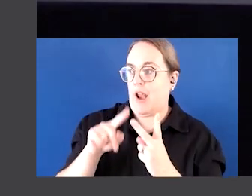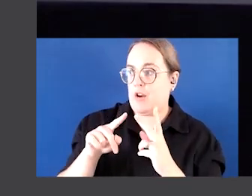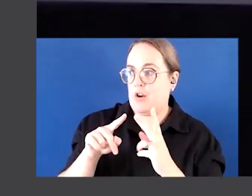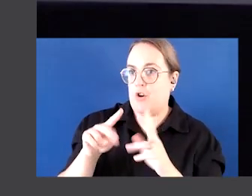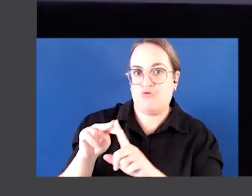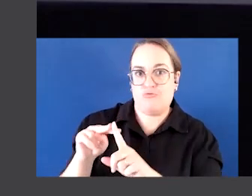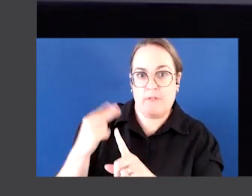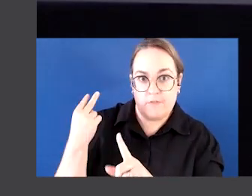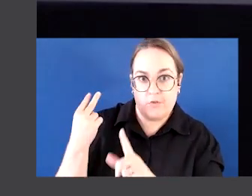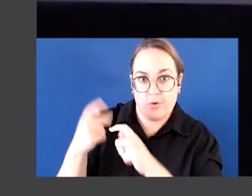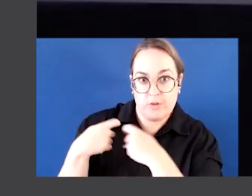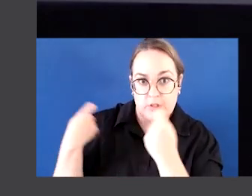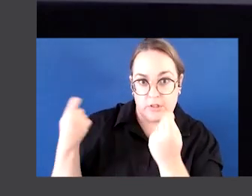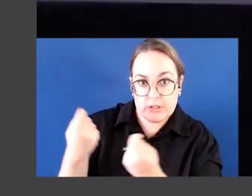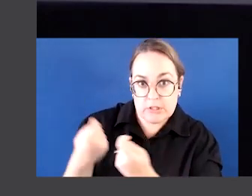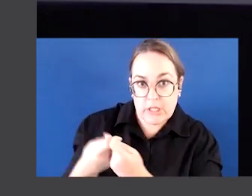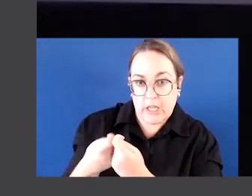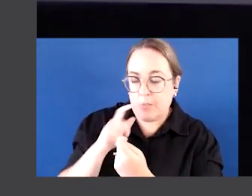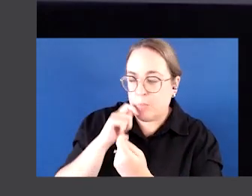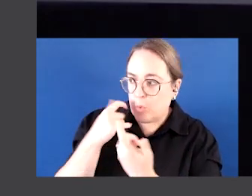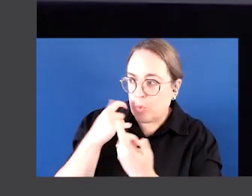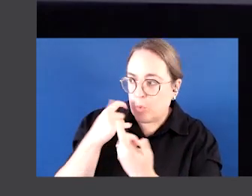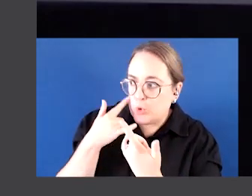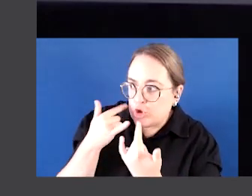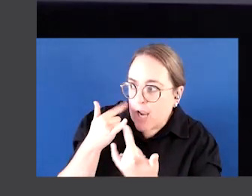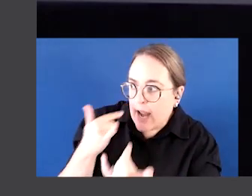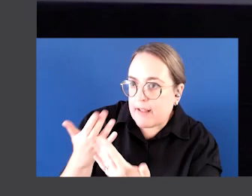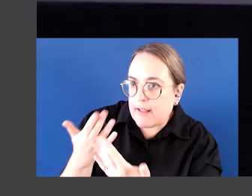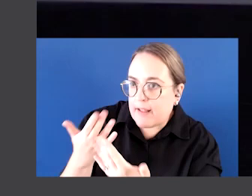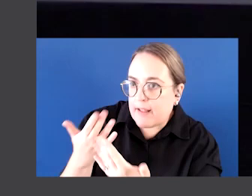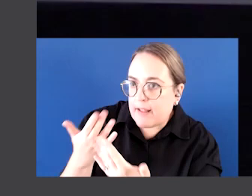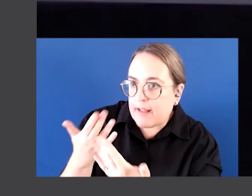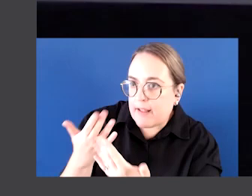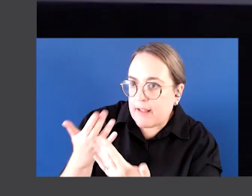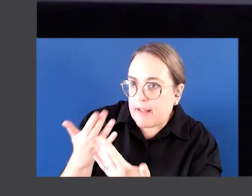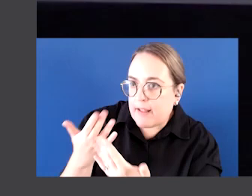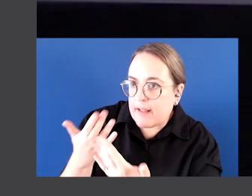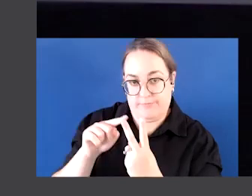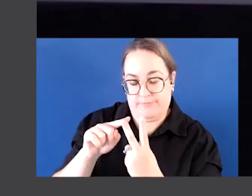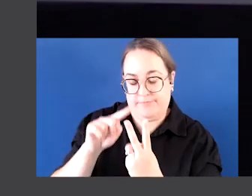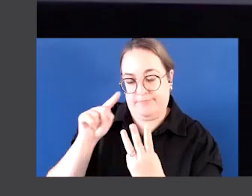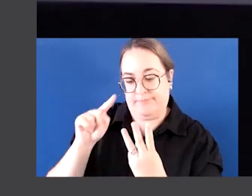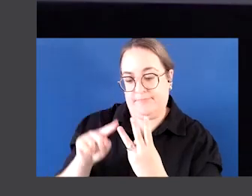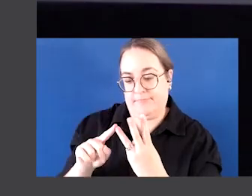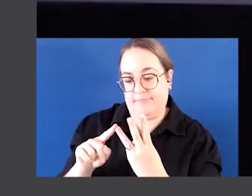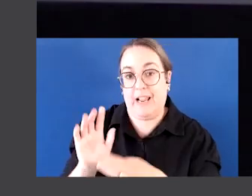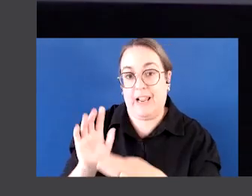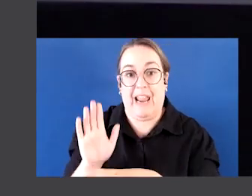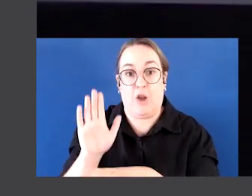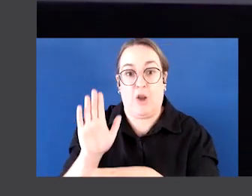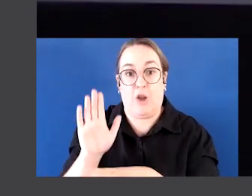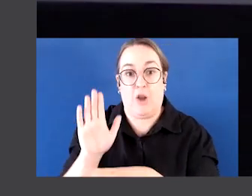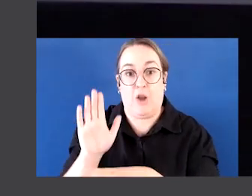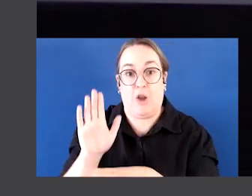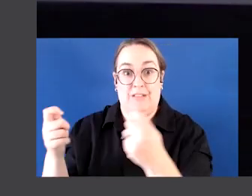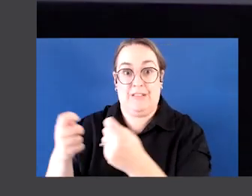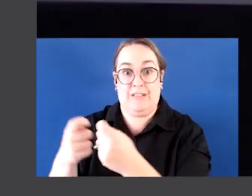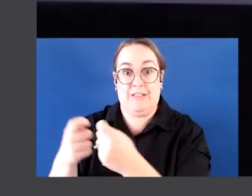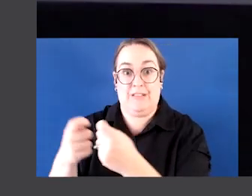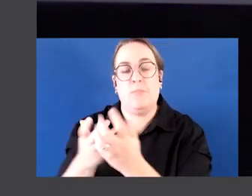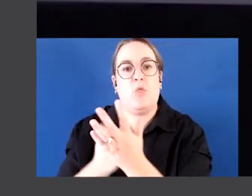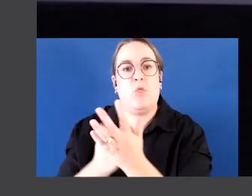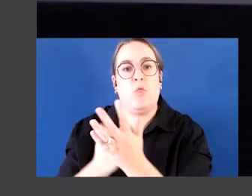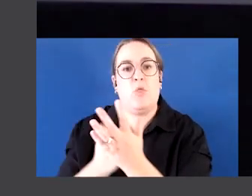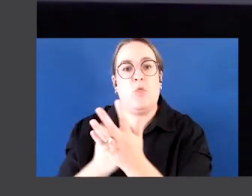have a review team, which then reviews the material that's come to them. And we have our external or higher